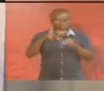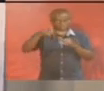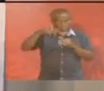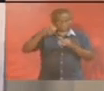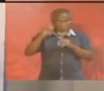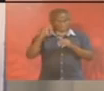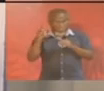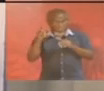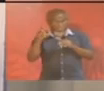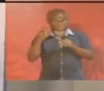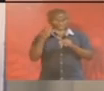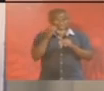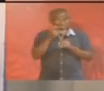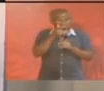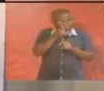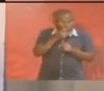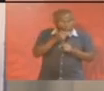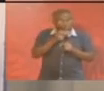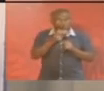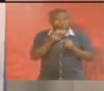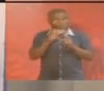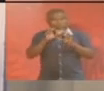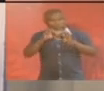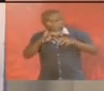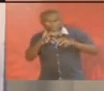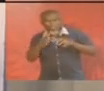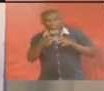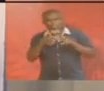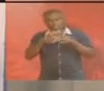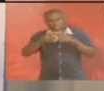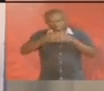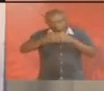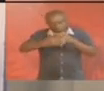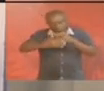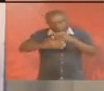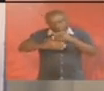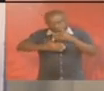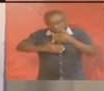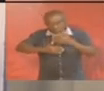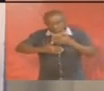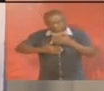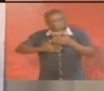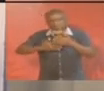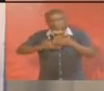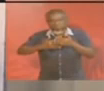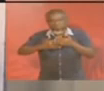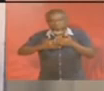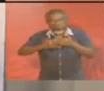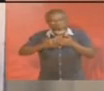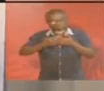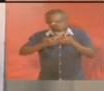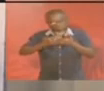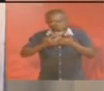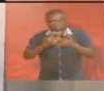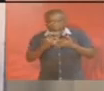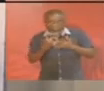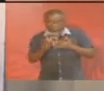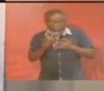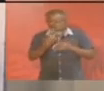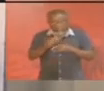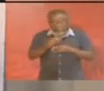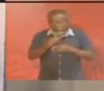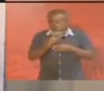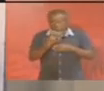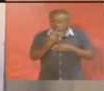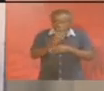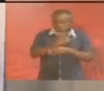the flu, you get the ability to shed virus just 1 or 2 days before that, and that is what's called your